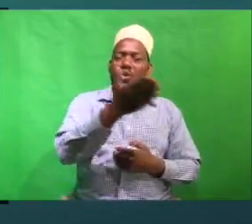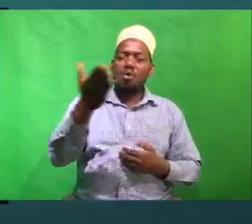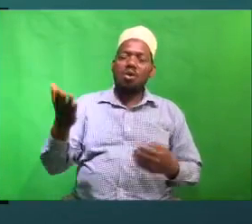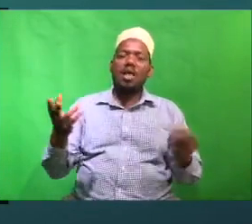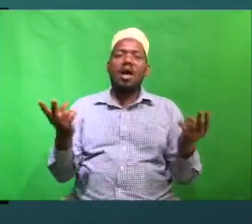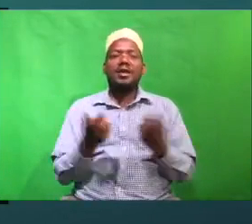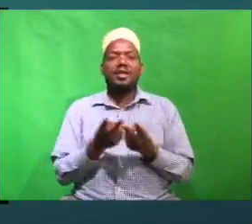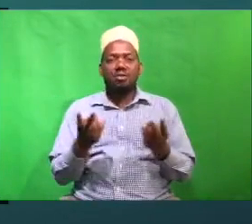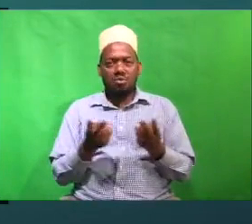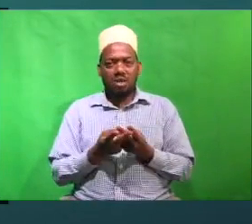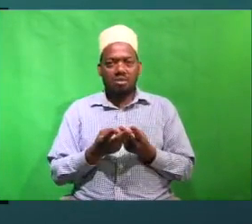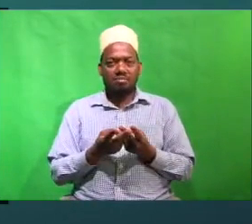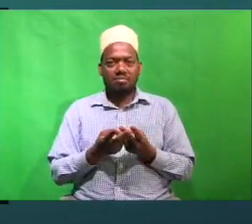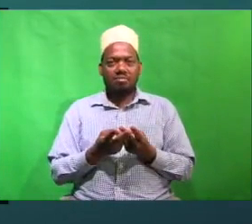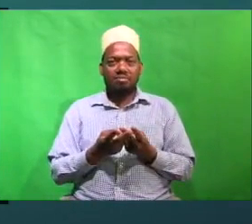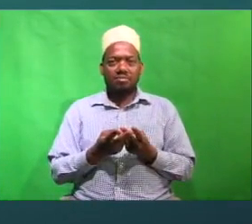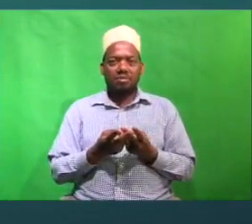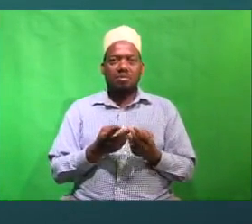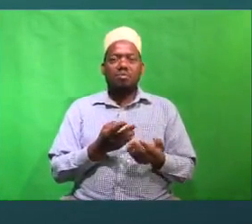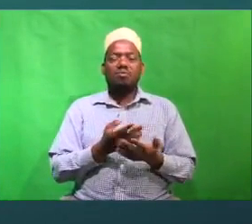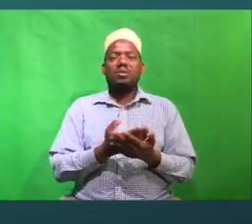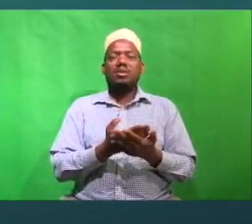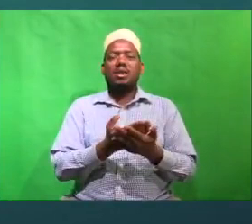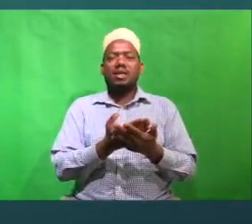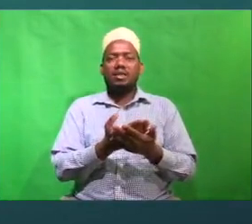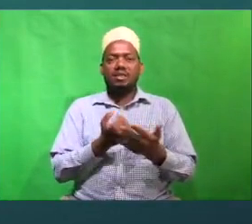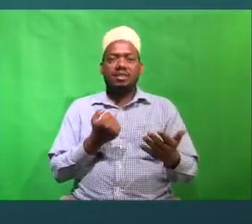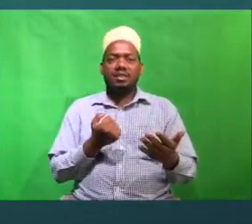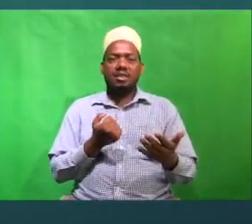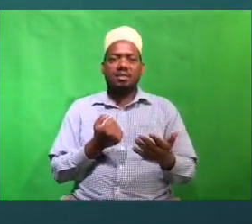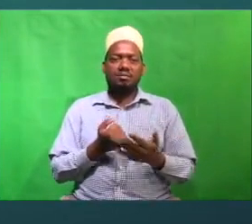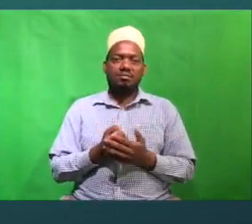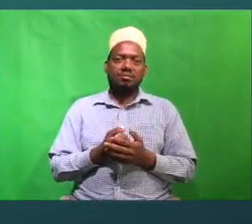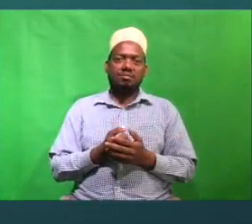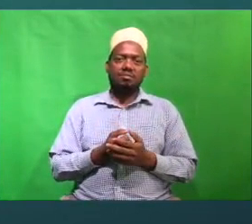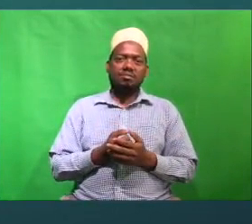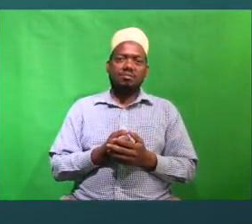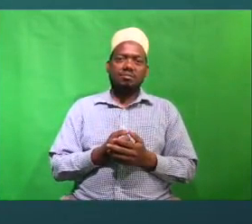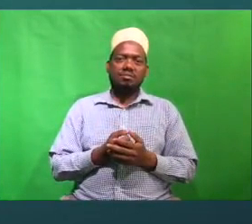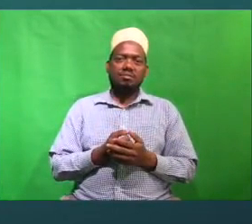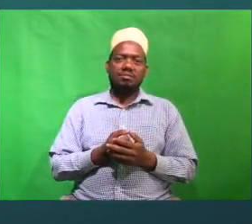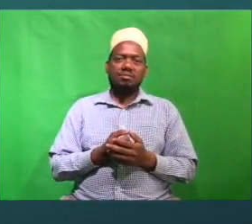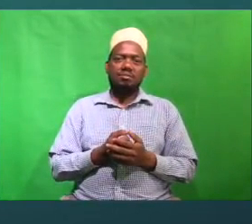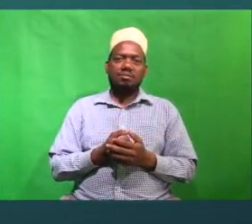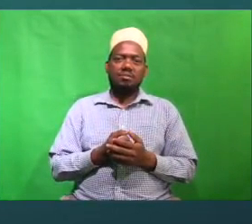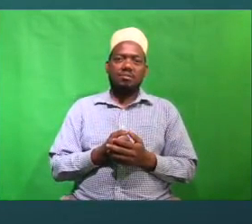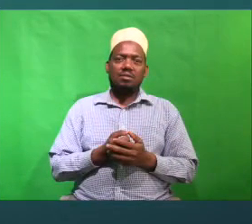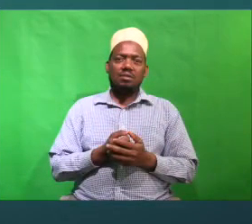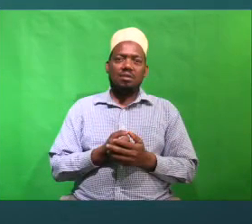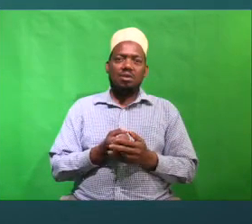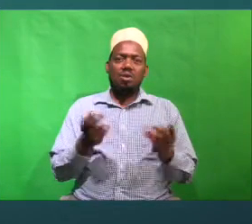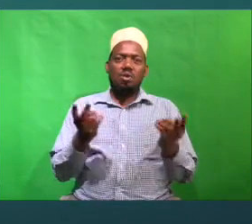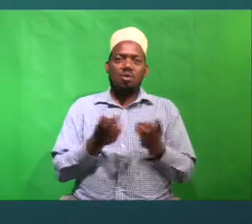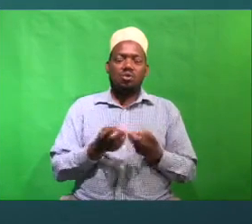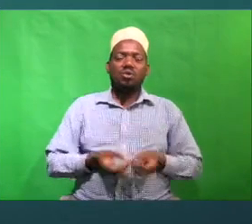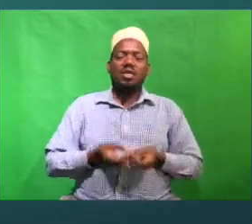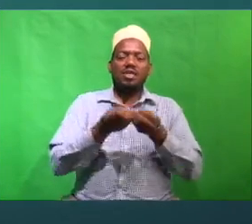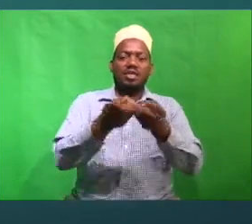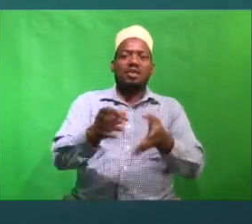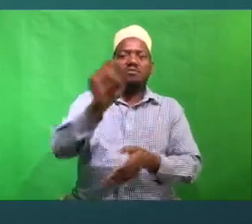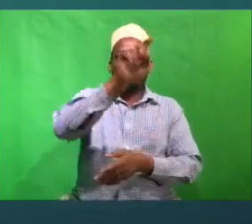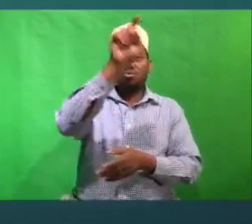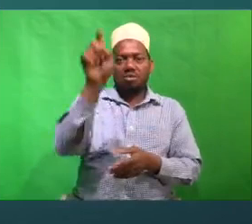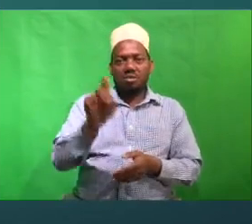equal. So now you have in your mind what's the reason behind, what's the factor influence that. Also, I give